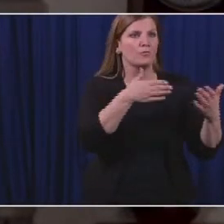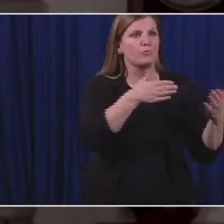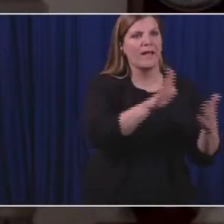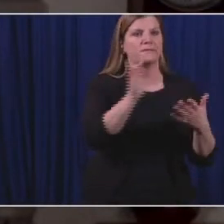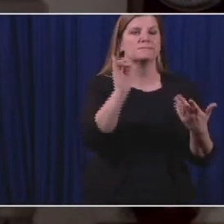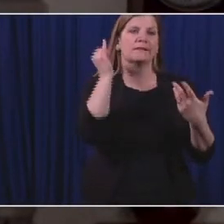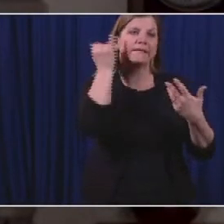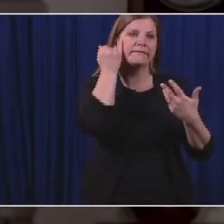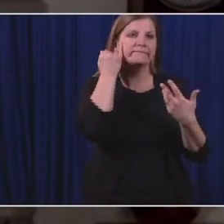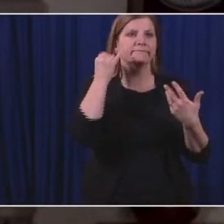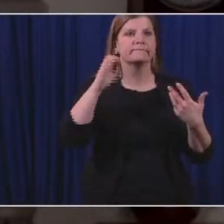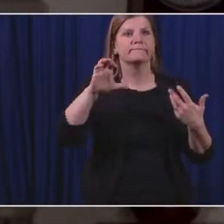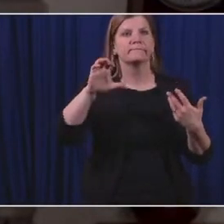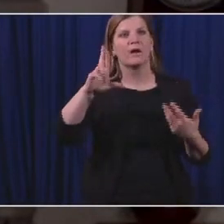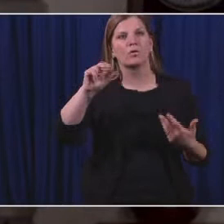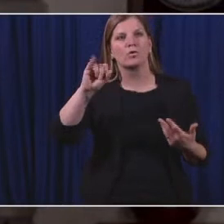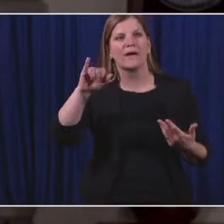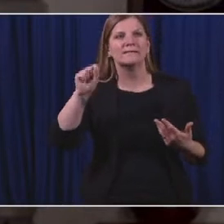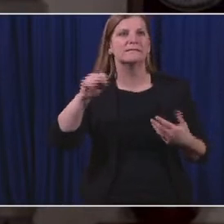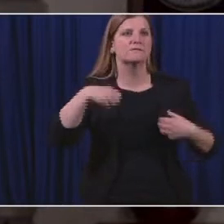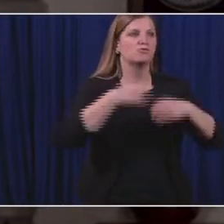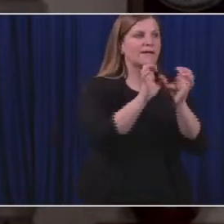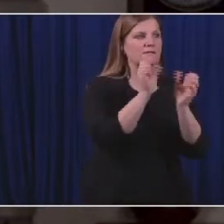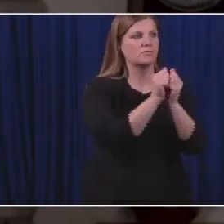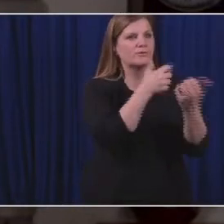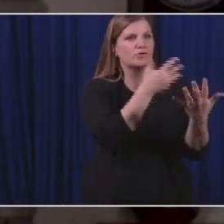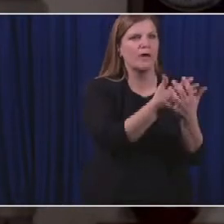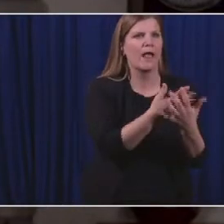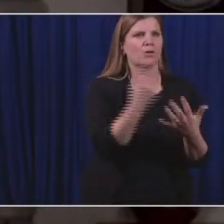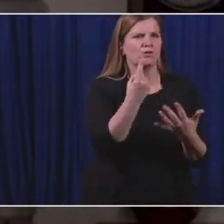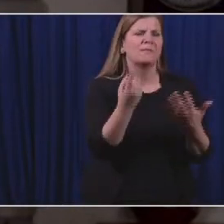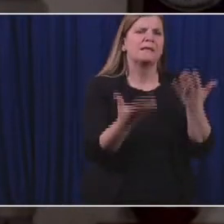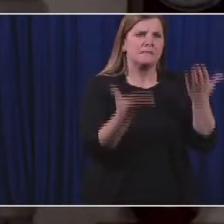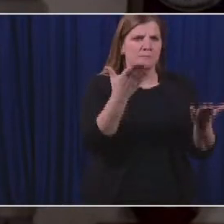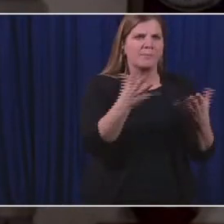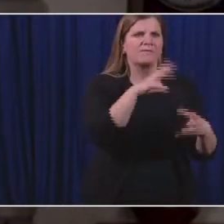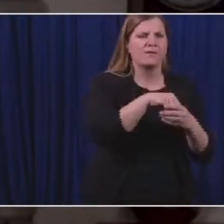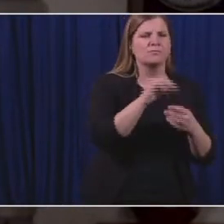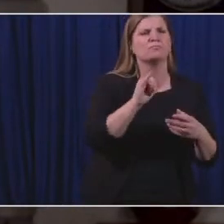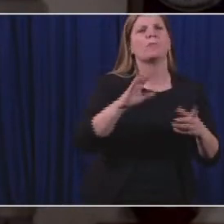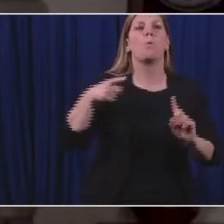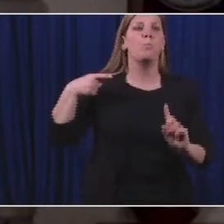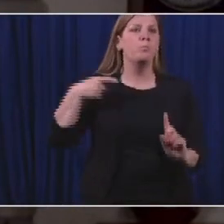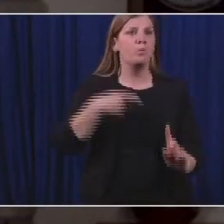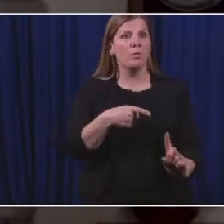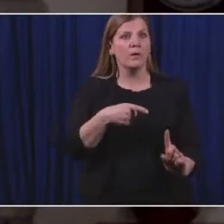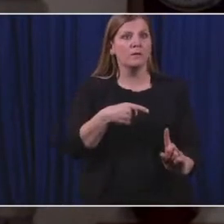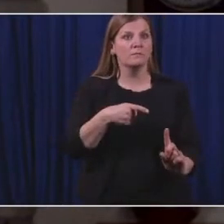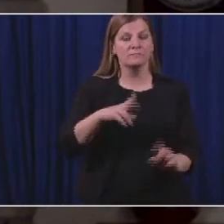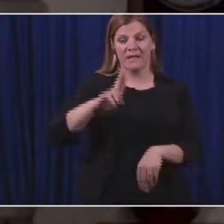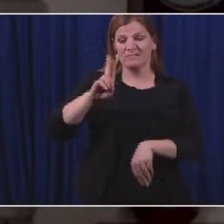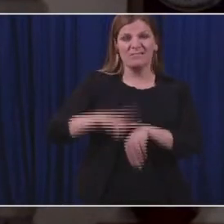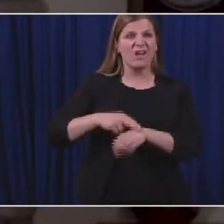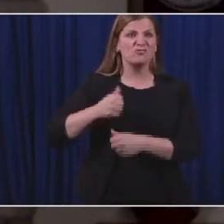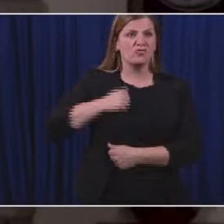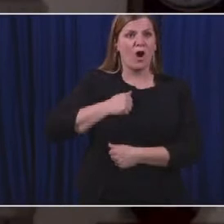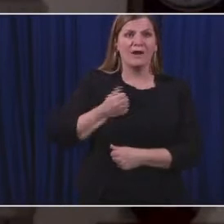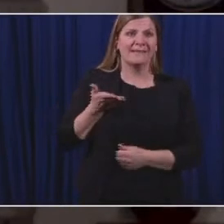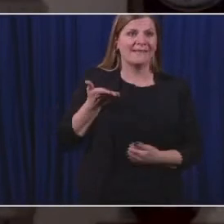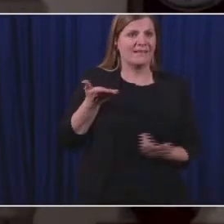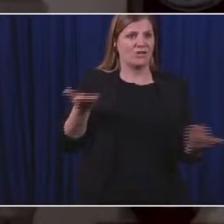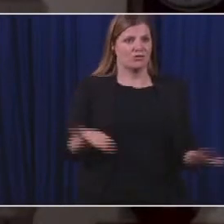in regard to jail. So our National Guard is there many times to help, our local governmental